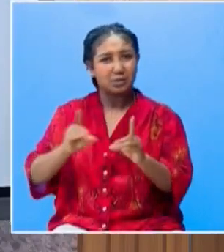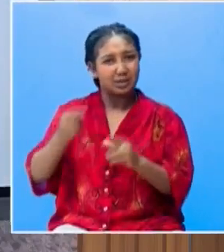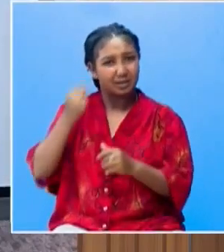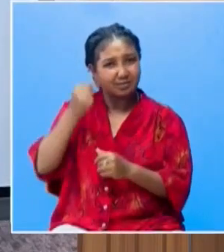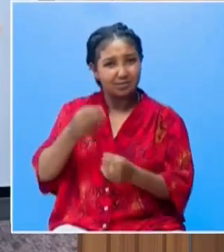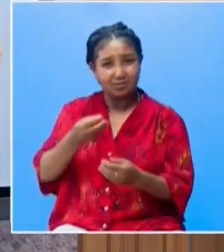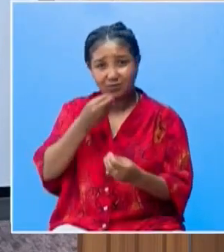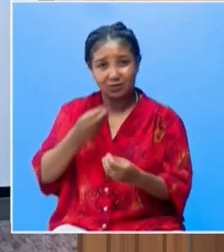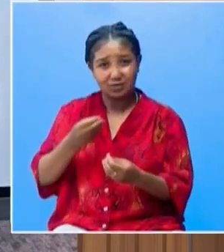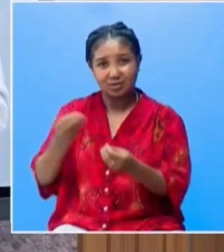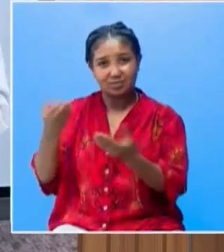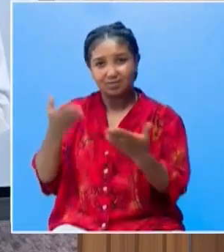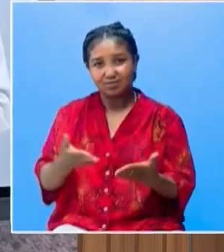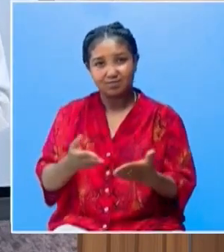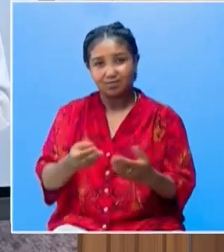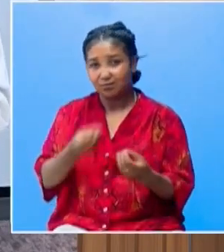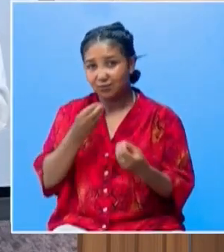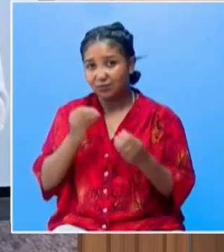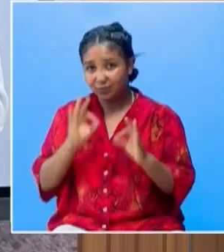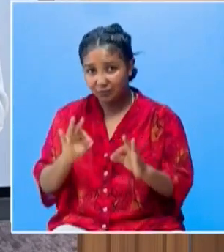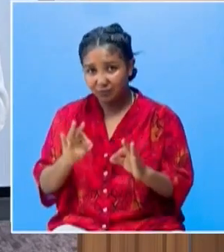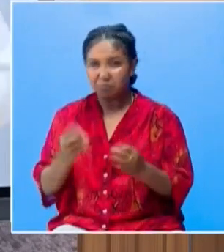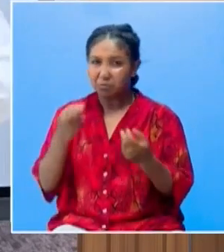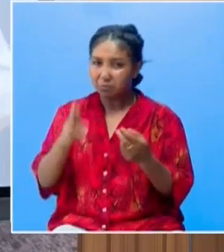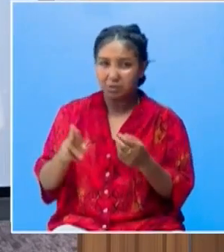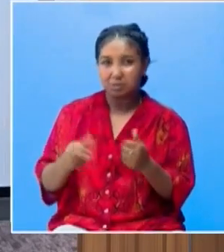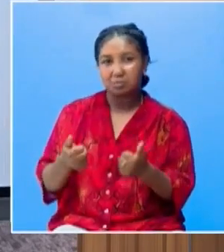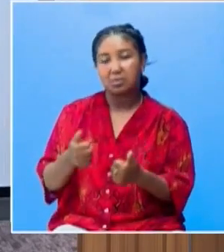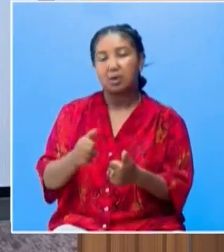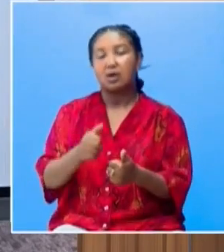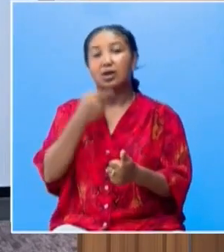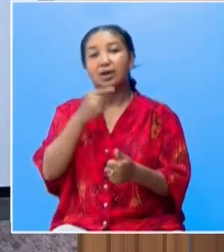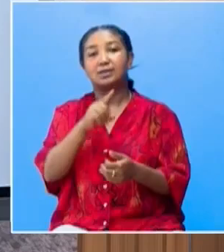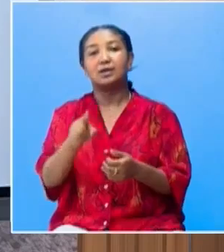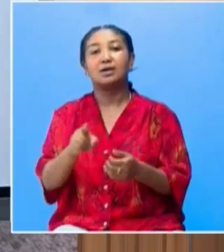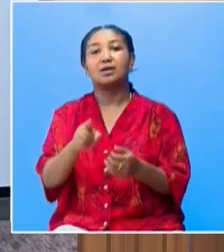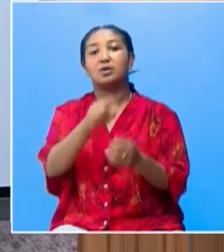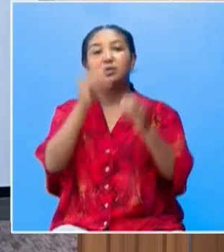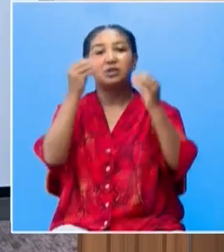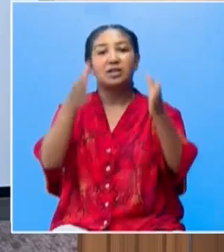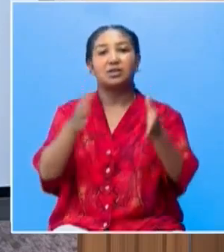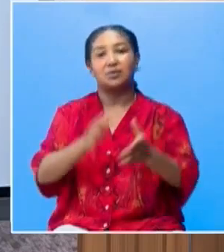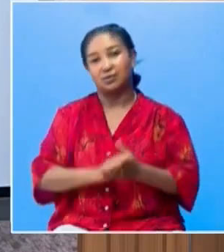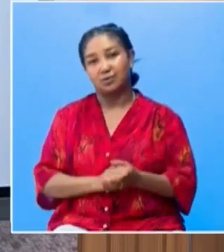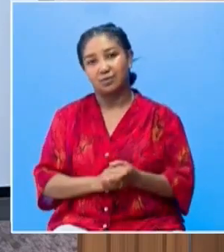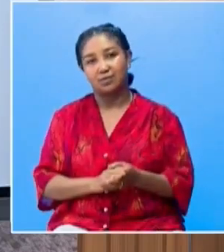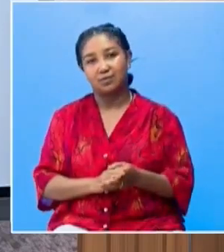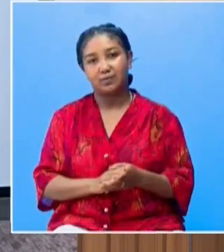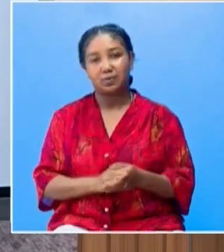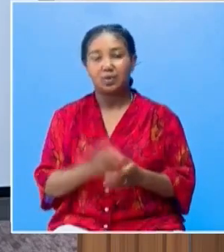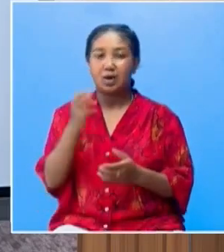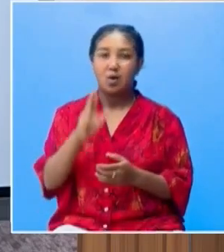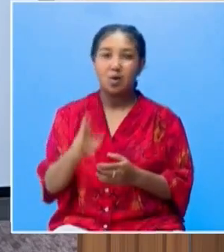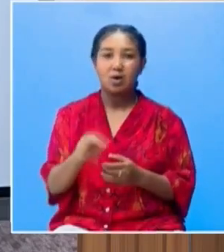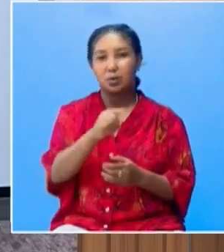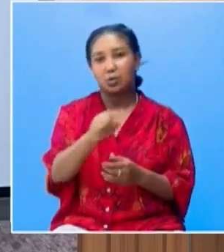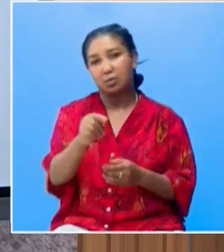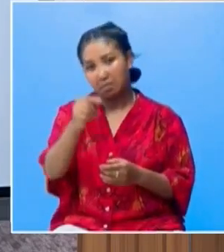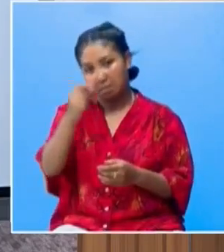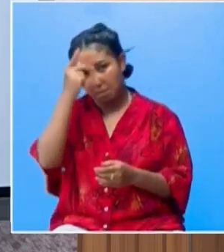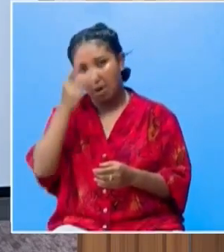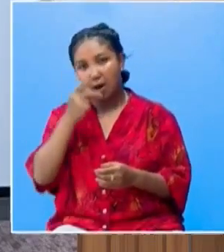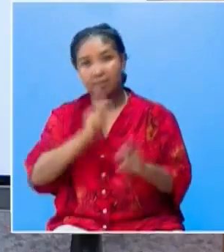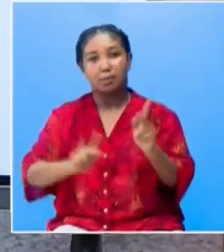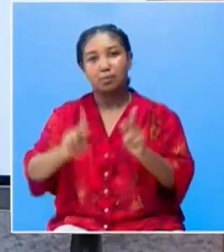about the food served at school? Yeah? Or you can also ask for your teachers, yes? Or your parents,